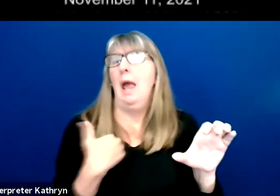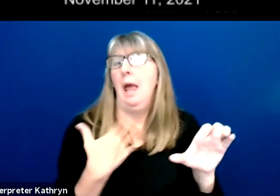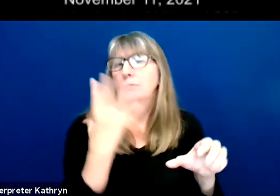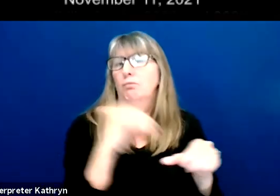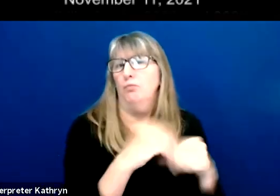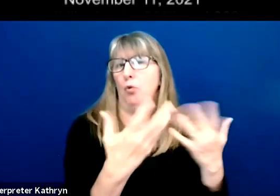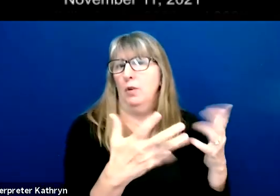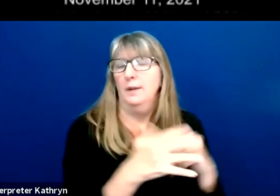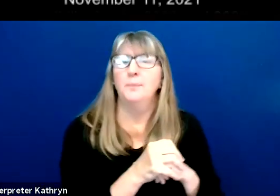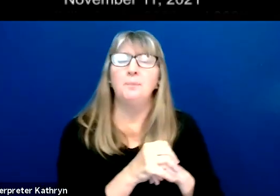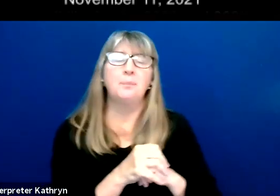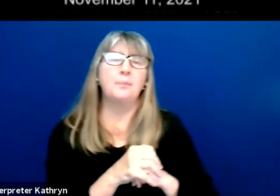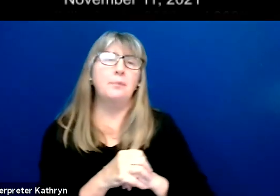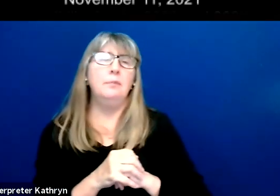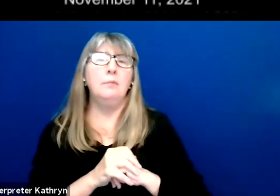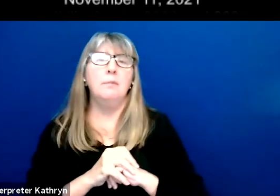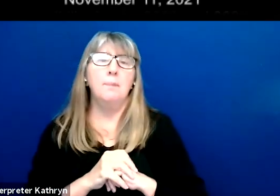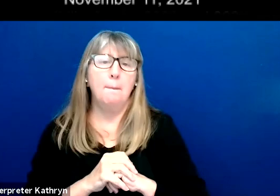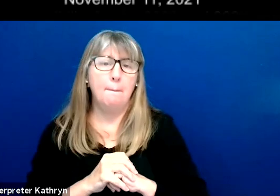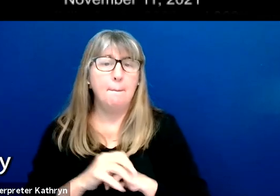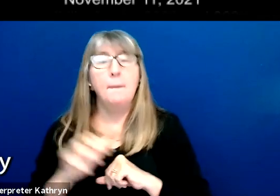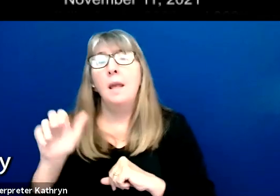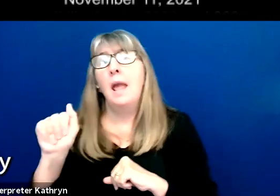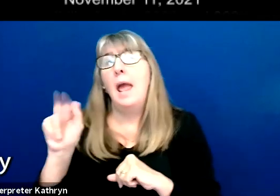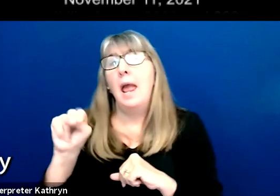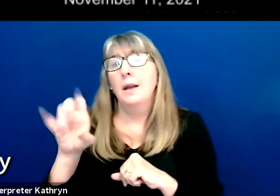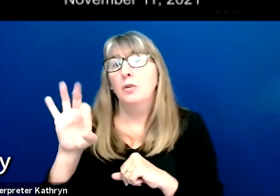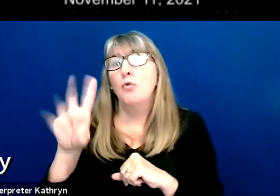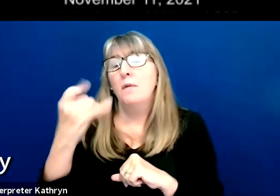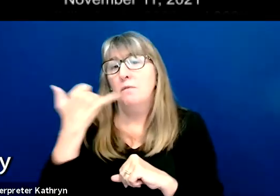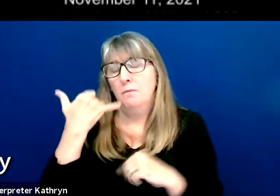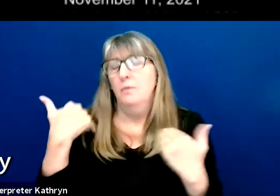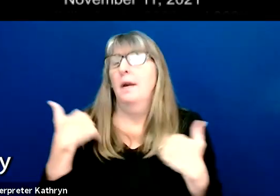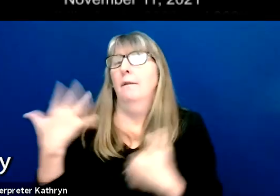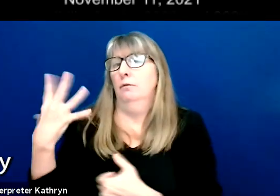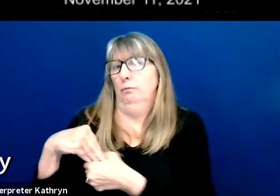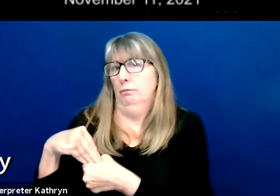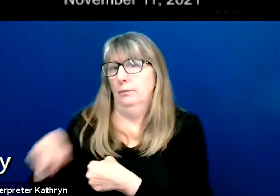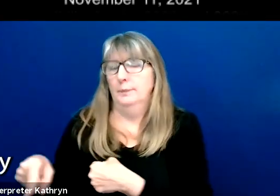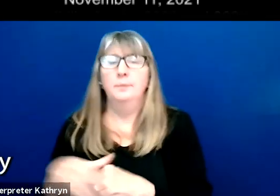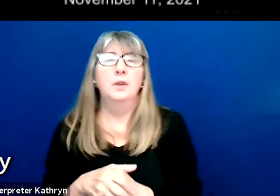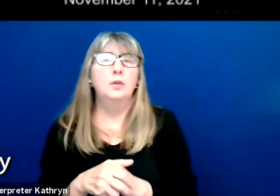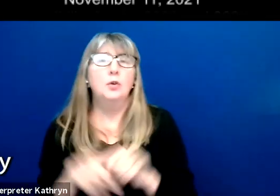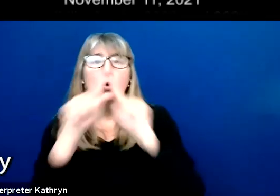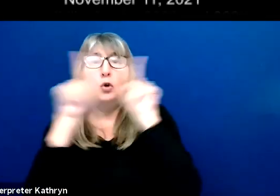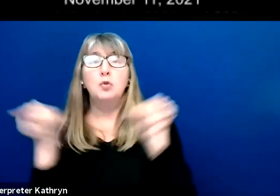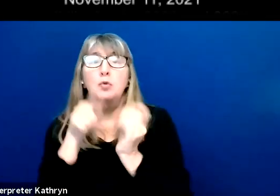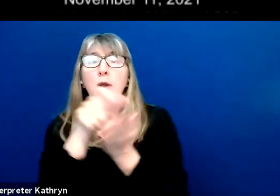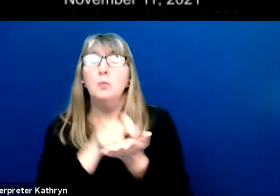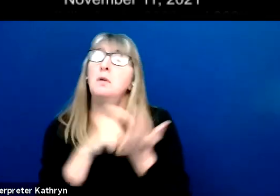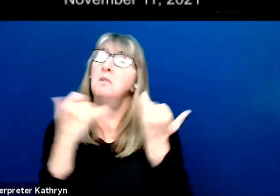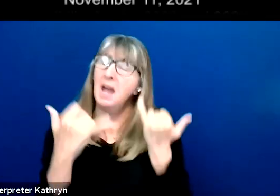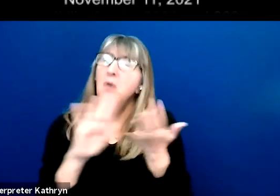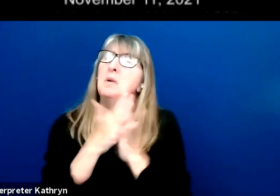them. So, and Android phones do it as well. So screen readers are now sort of part of the fairly